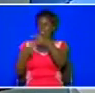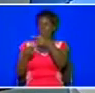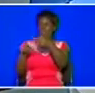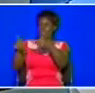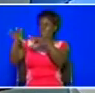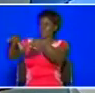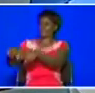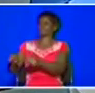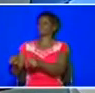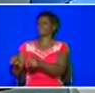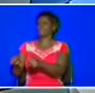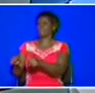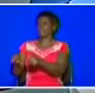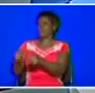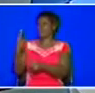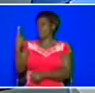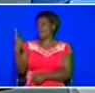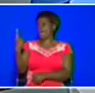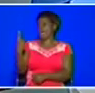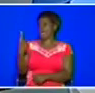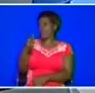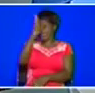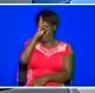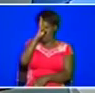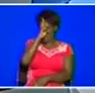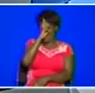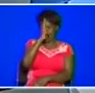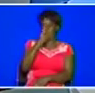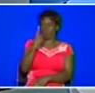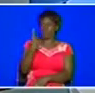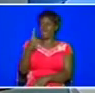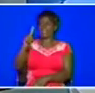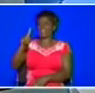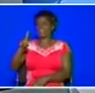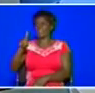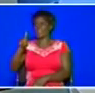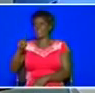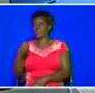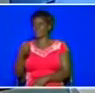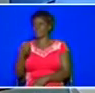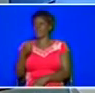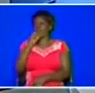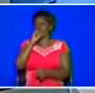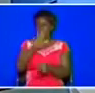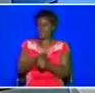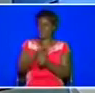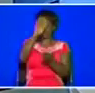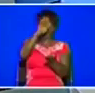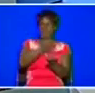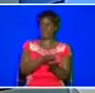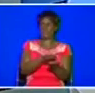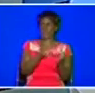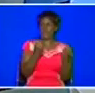inherited. Yes. One policeman to 1,150. Mm-hmm. Promised to lower this rate